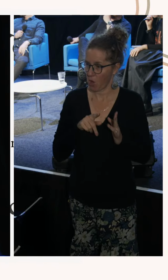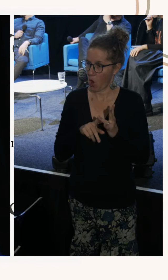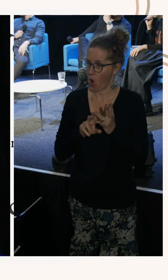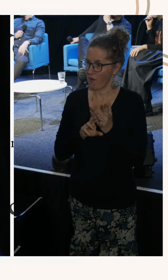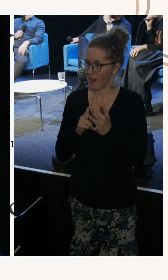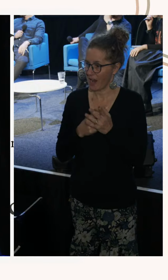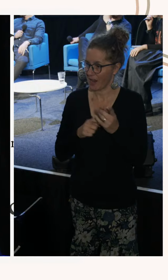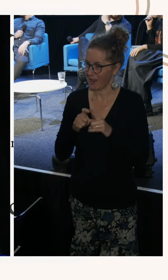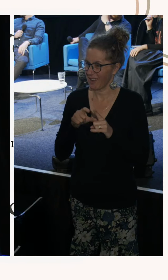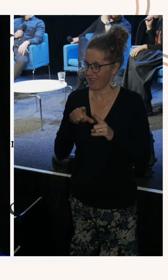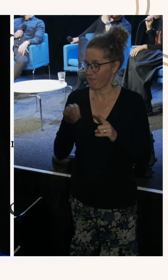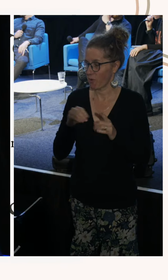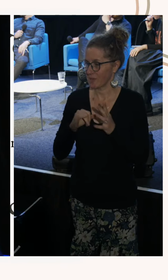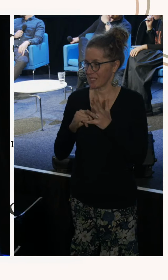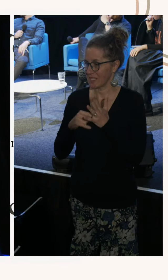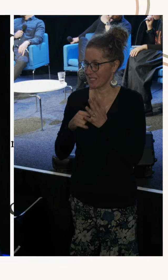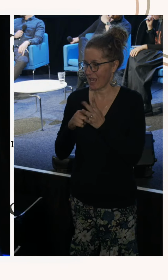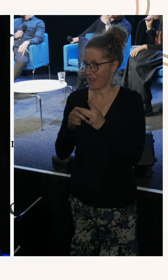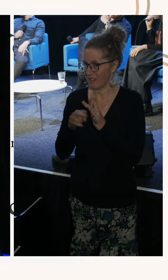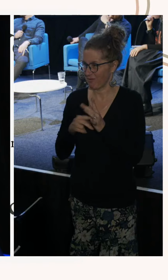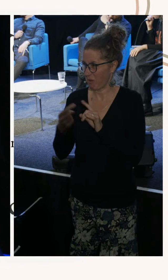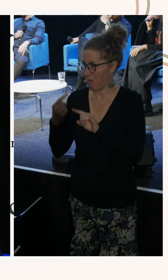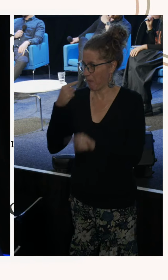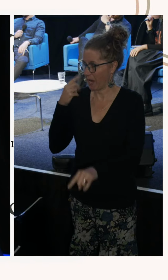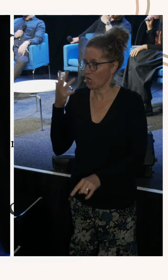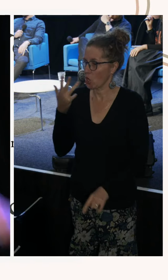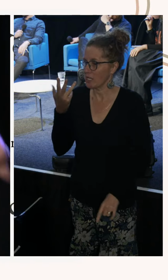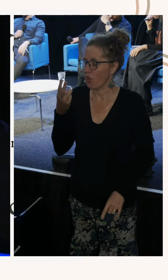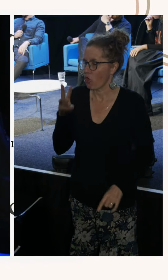that came, you know, out of the 1930s.